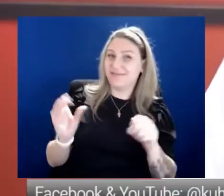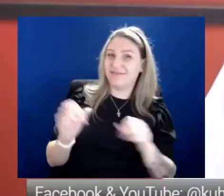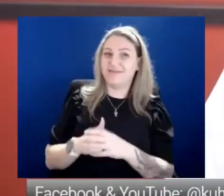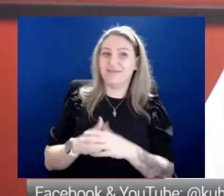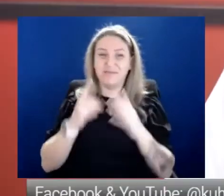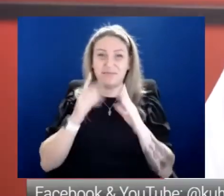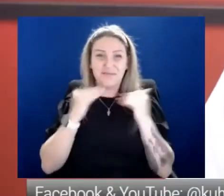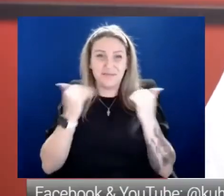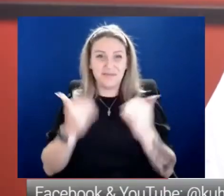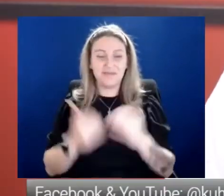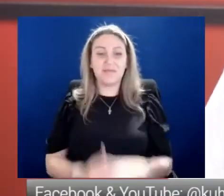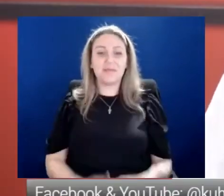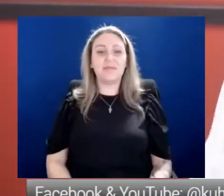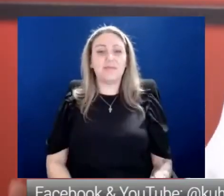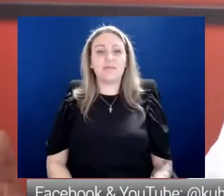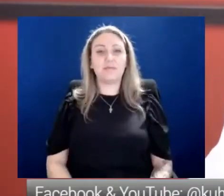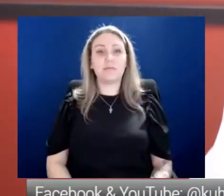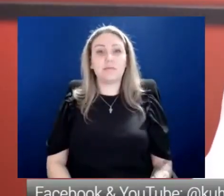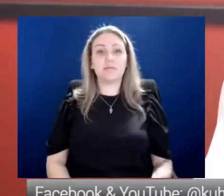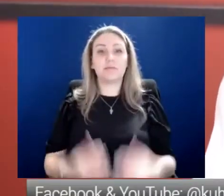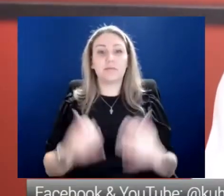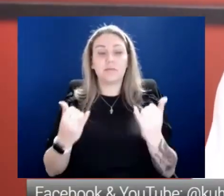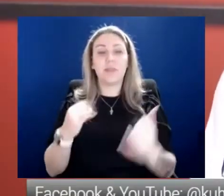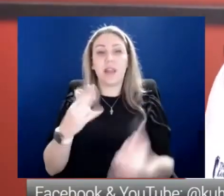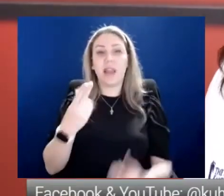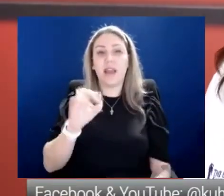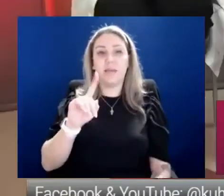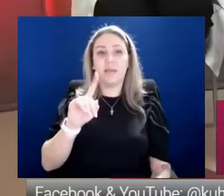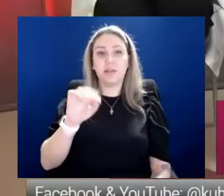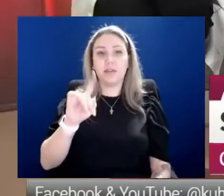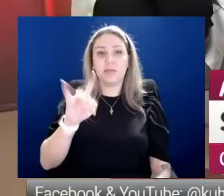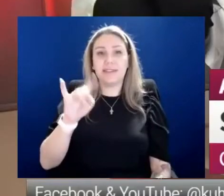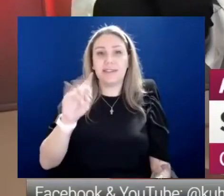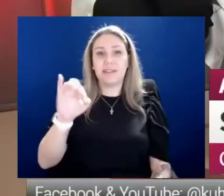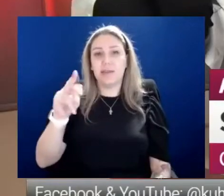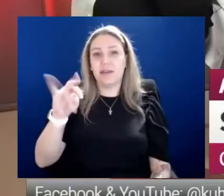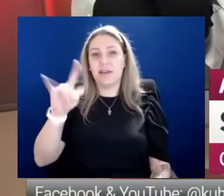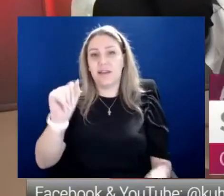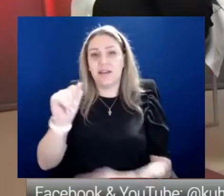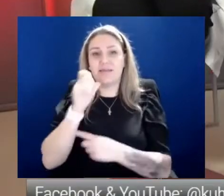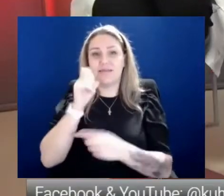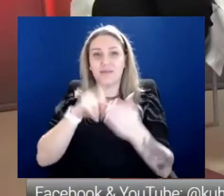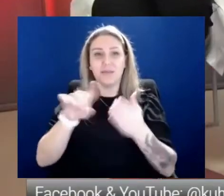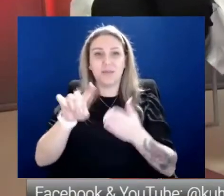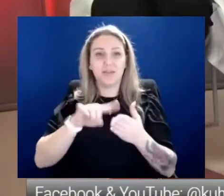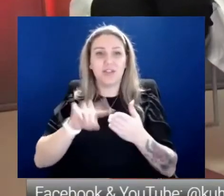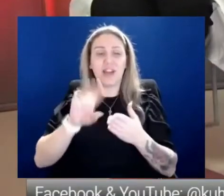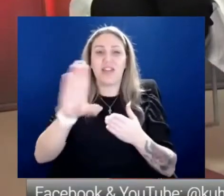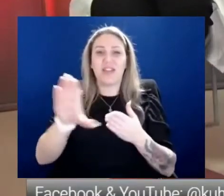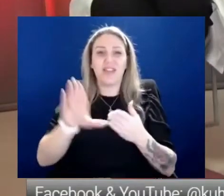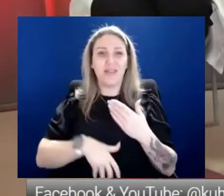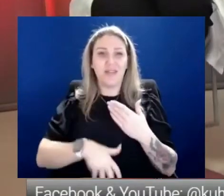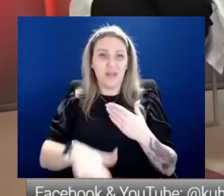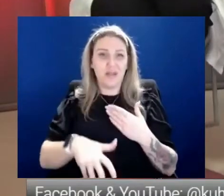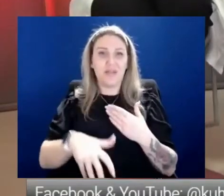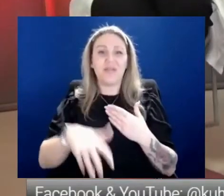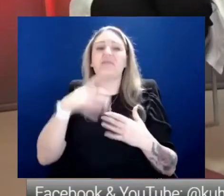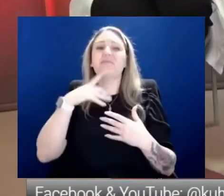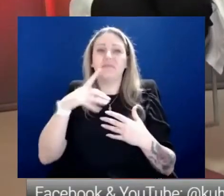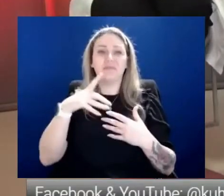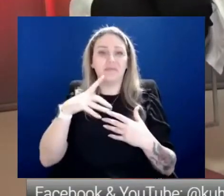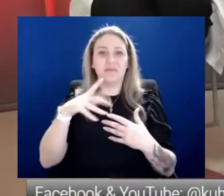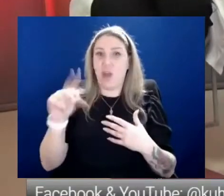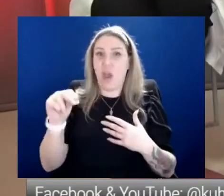right now, hyperlipidemia, which by the way, do not check women's lipid profiles when they're pregnant, because that's a big no. Don't check